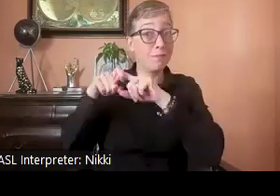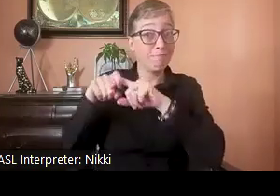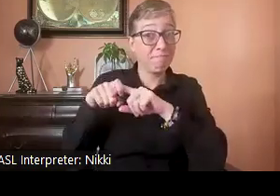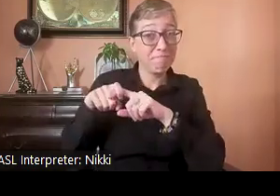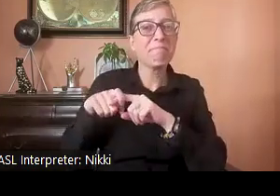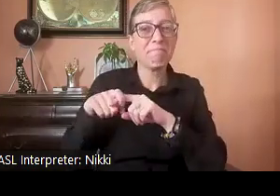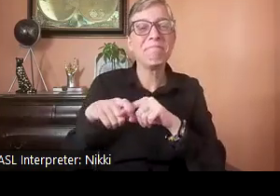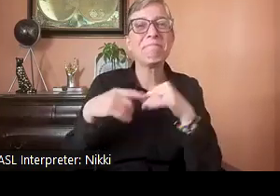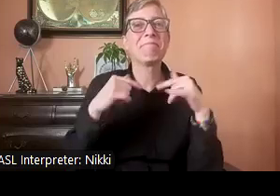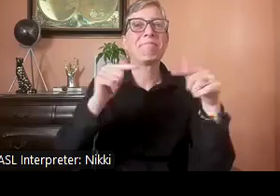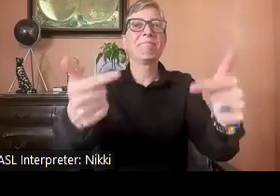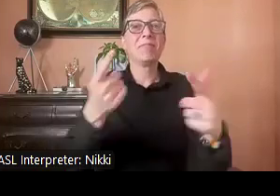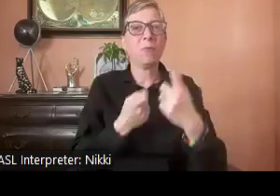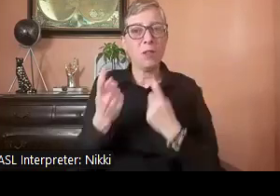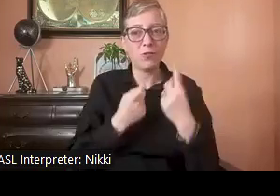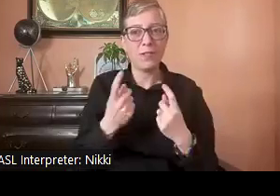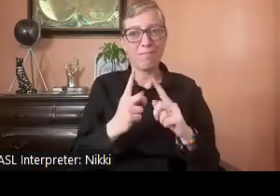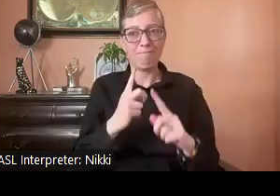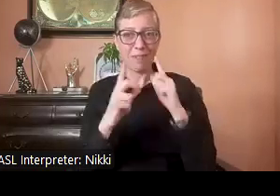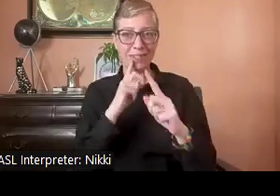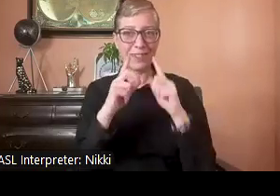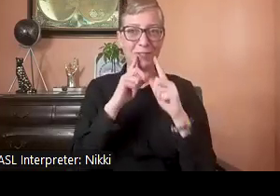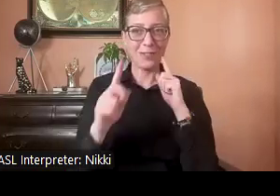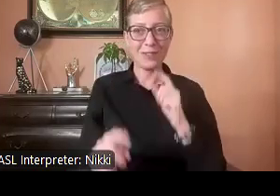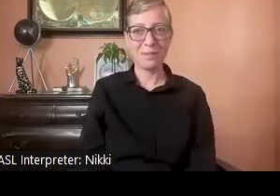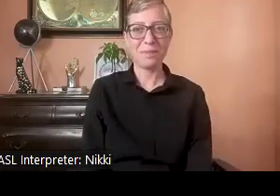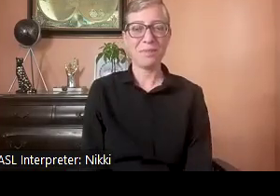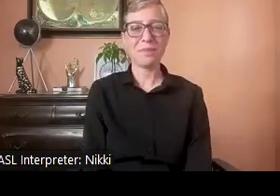I'll take questions and conversations.